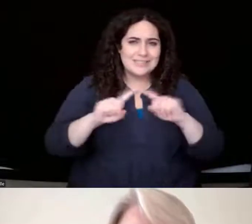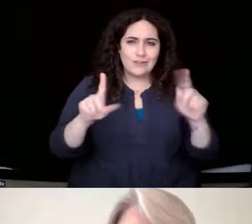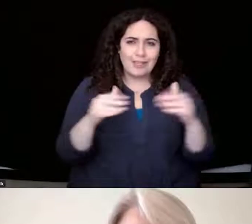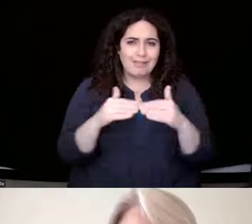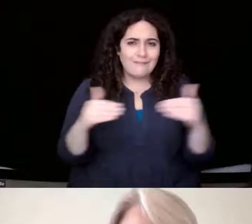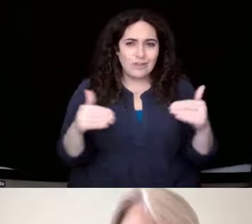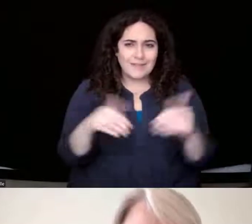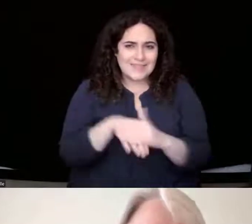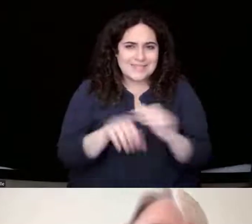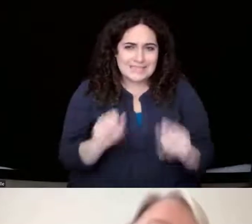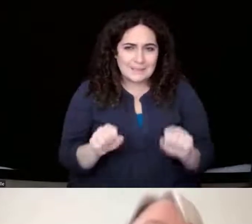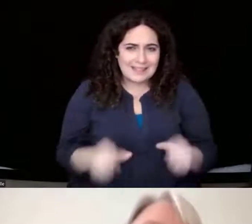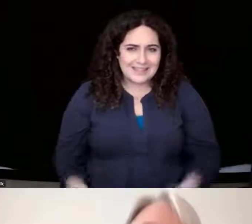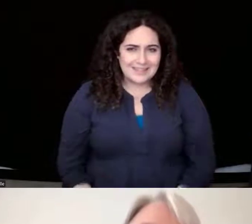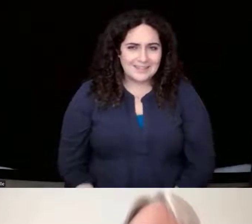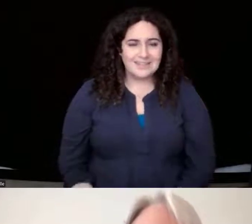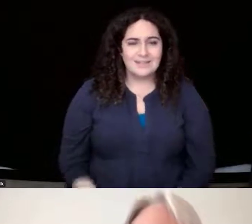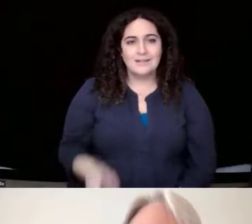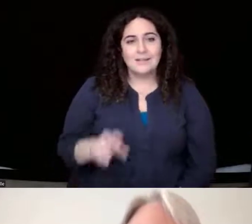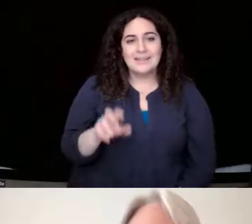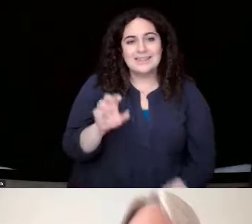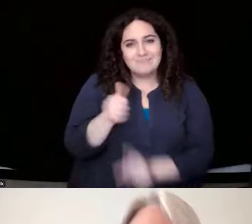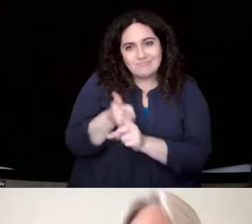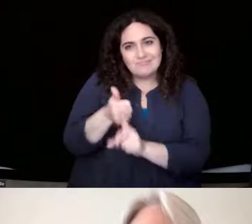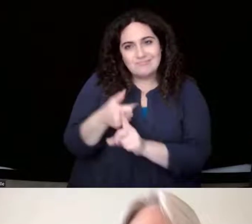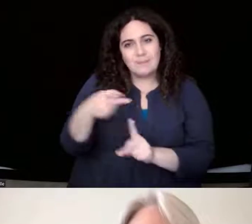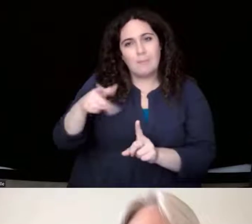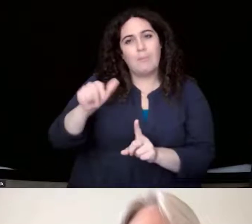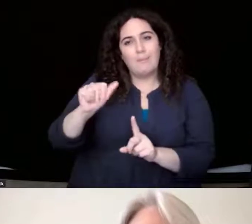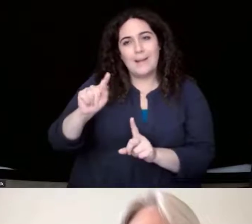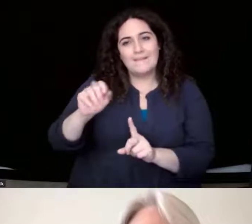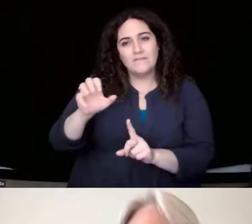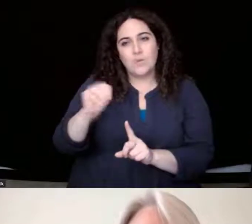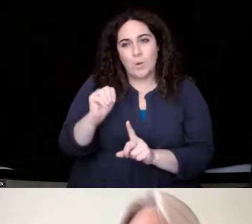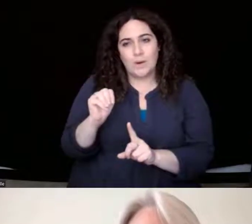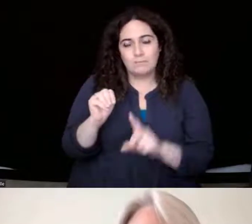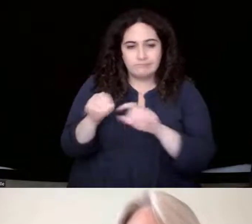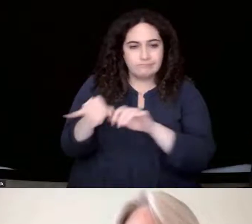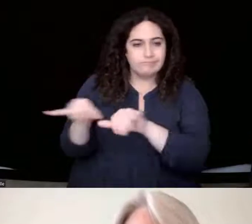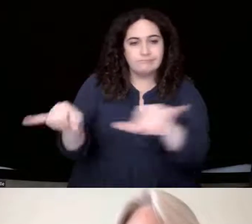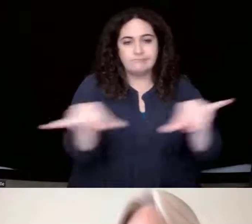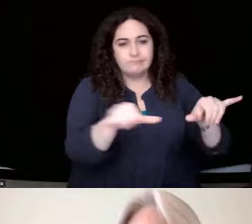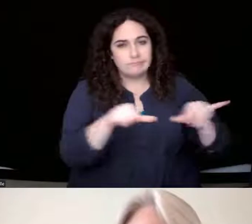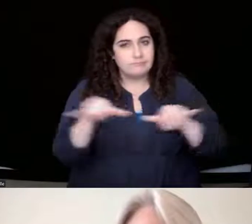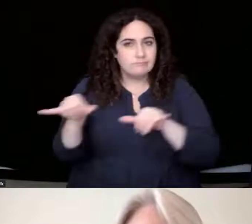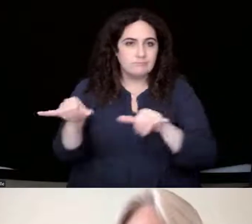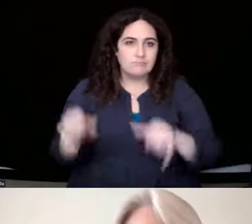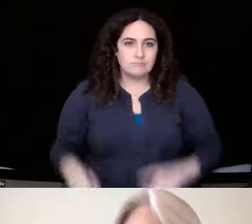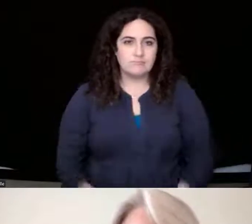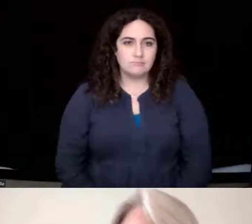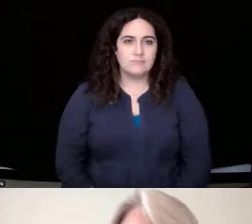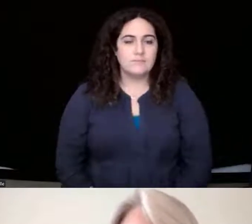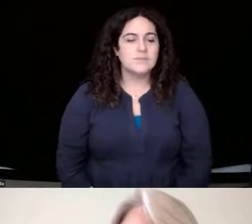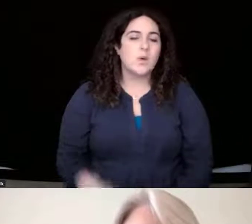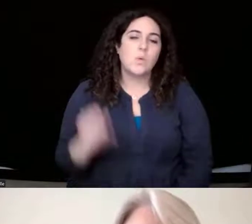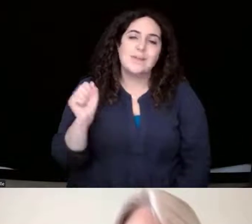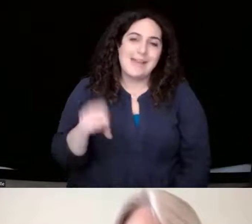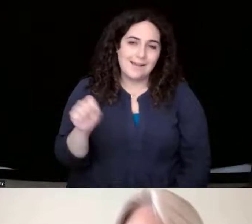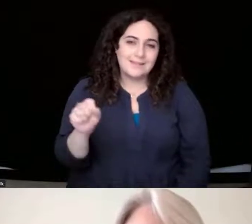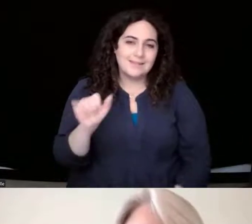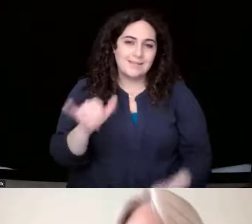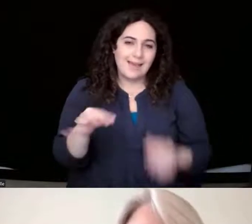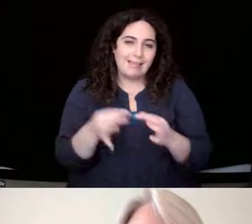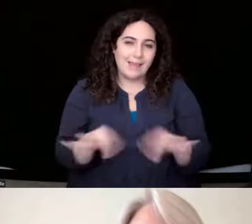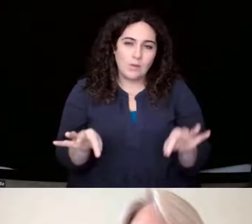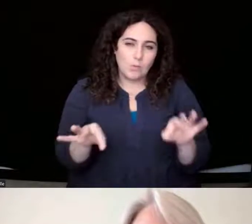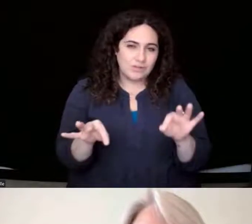platform. So this is where, this kind of language is very, very boilerplate when it comes to